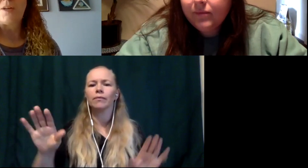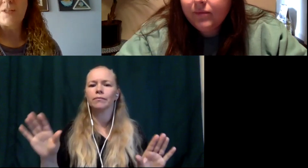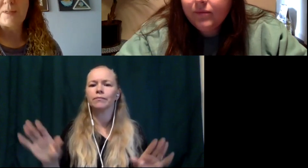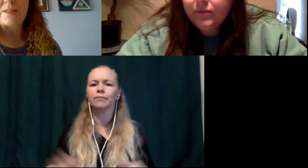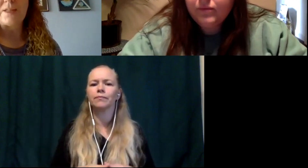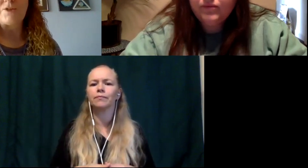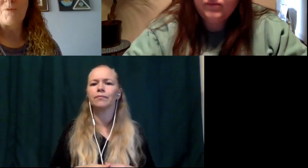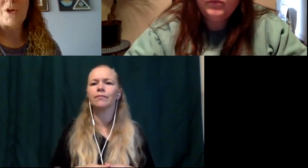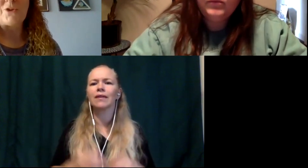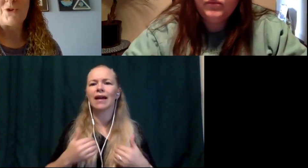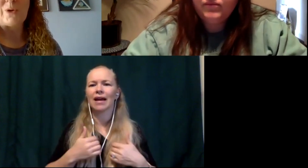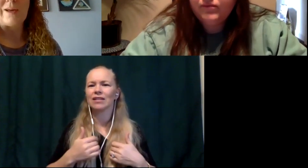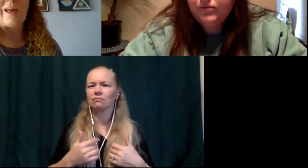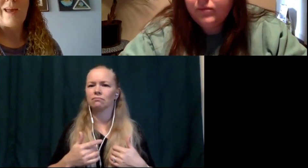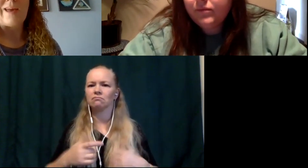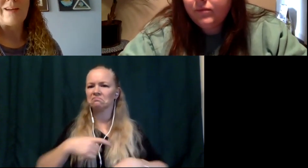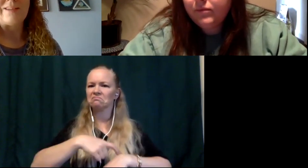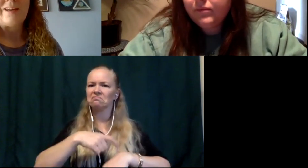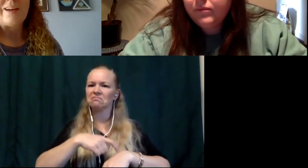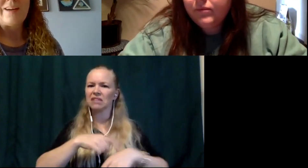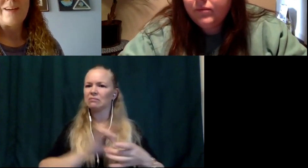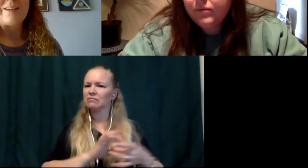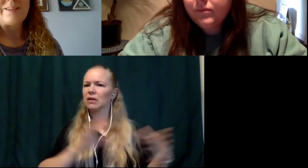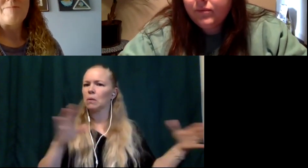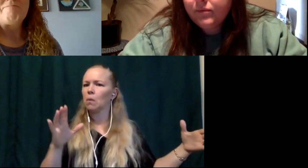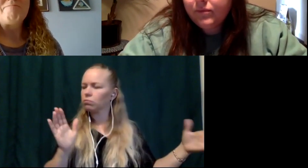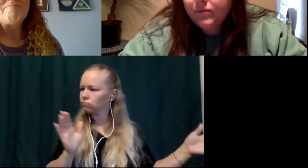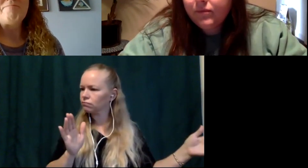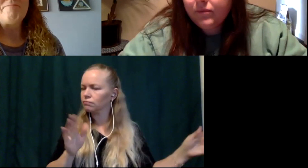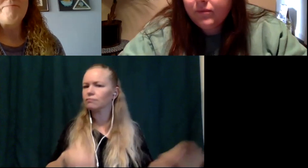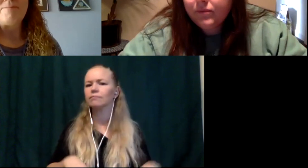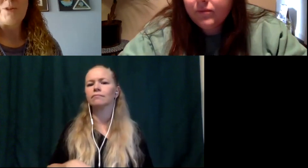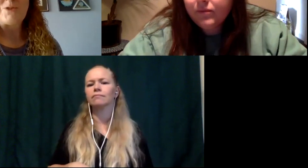give yourself some distance from what you're doing, and